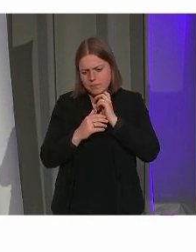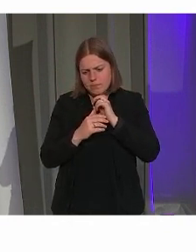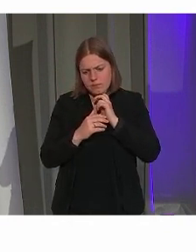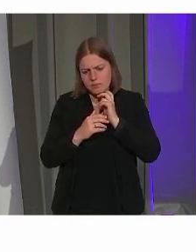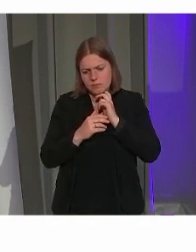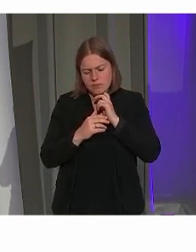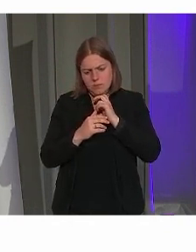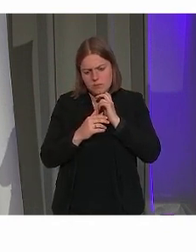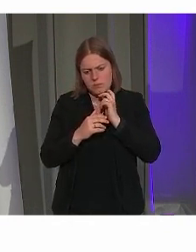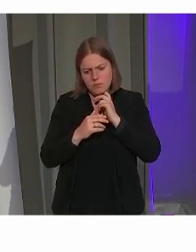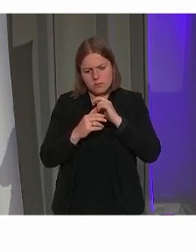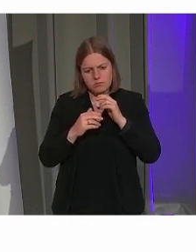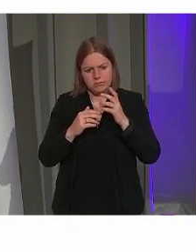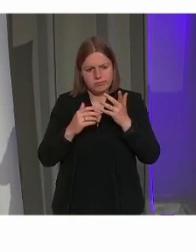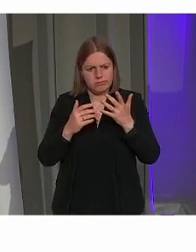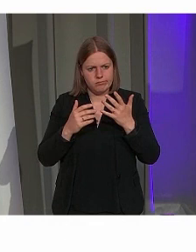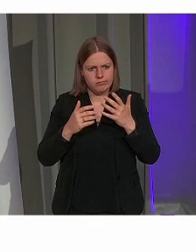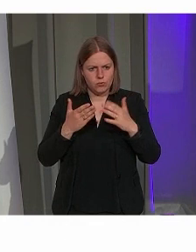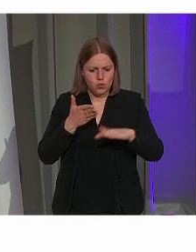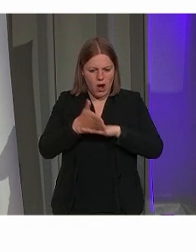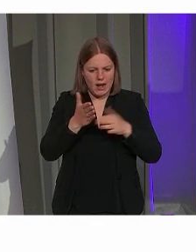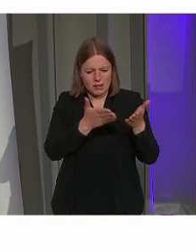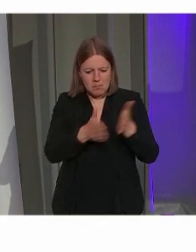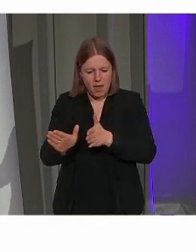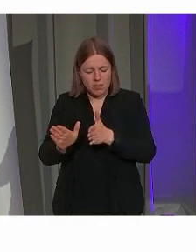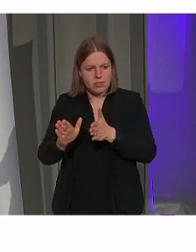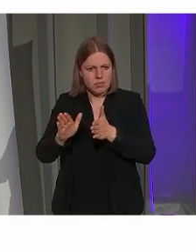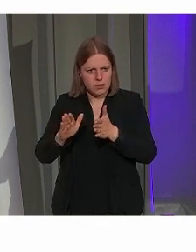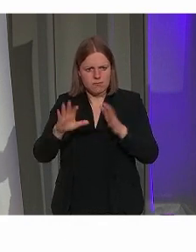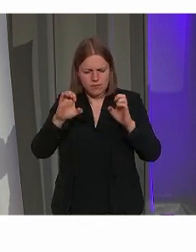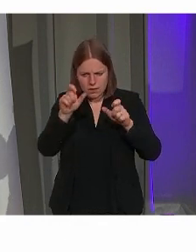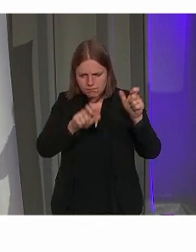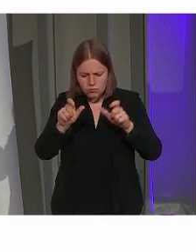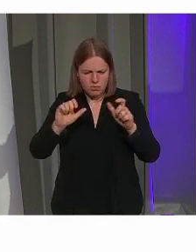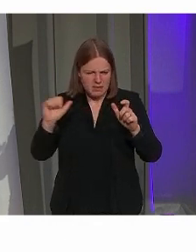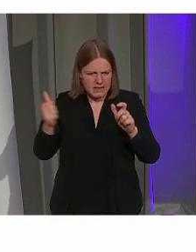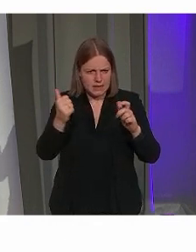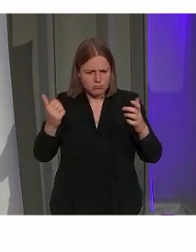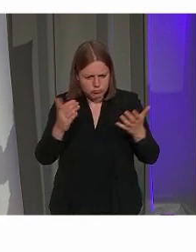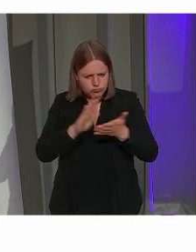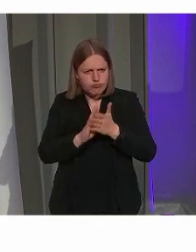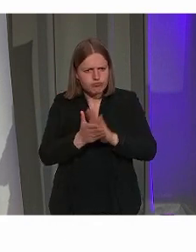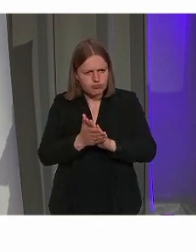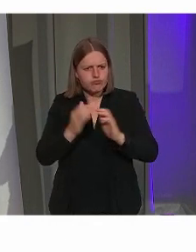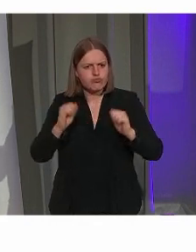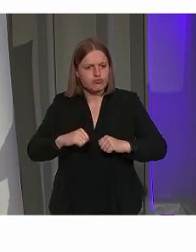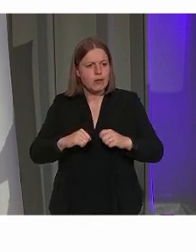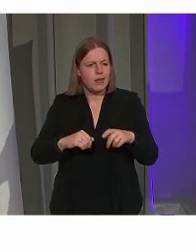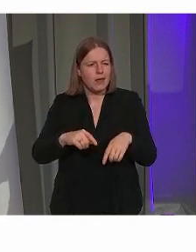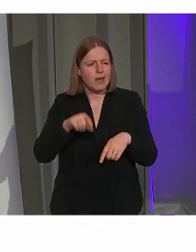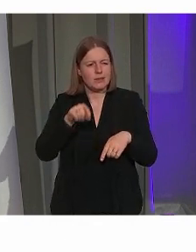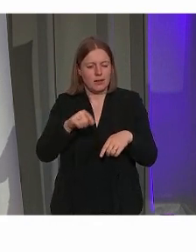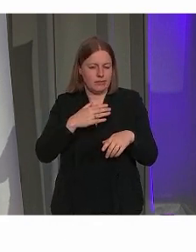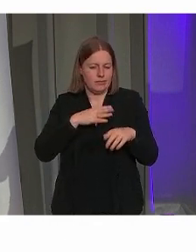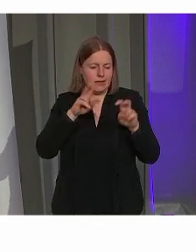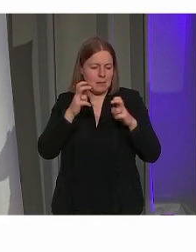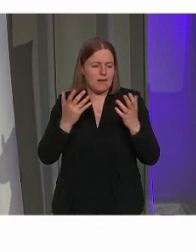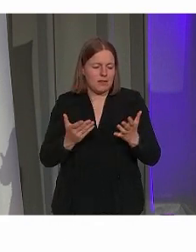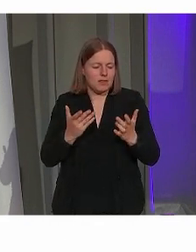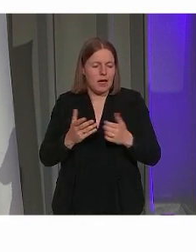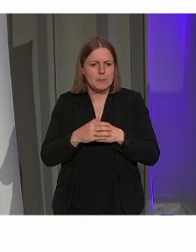was a very broad integral accessibility plan, and that is of course the topic for